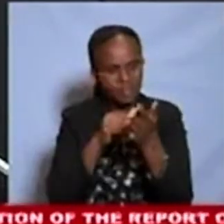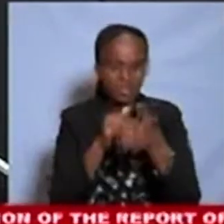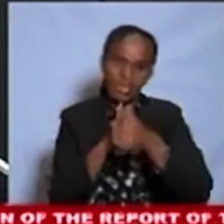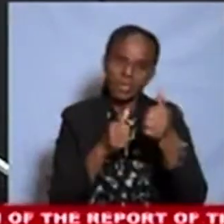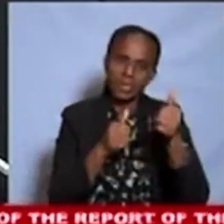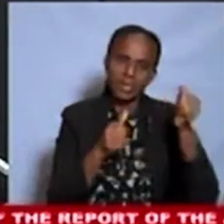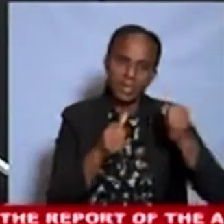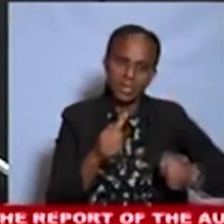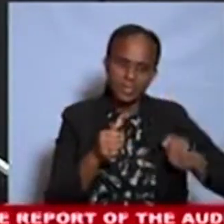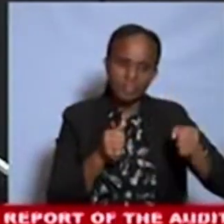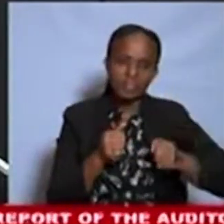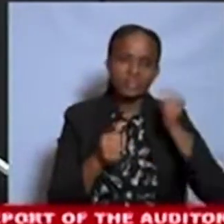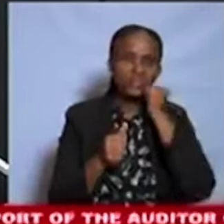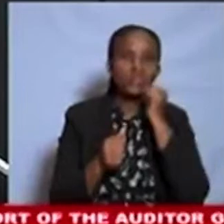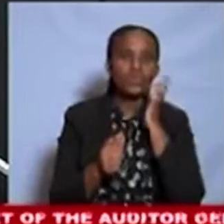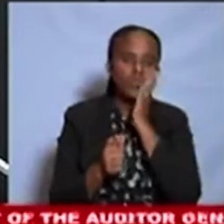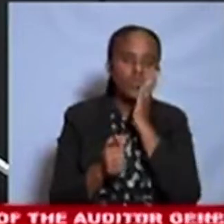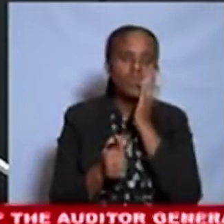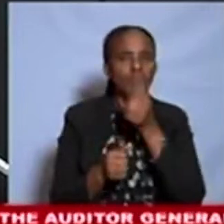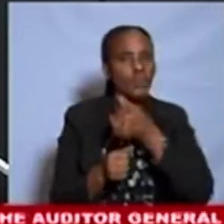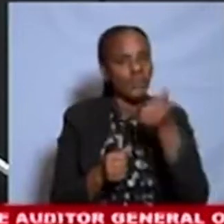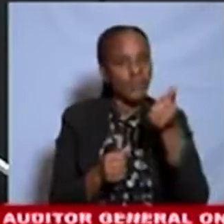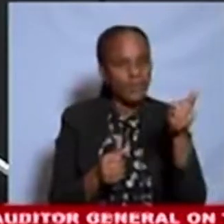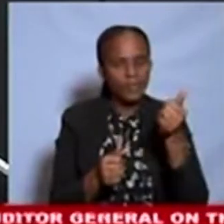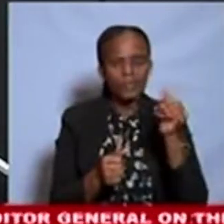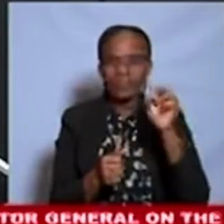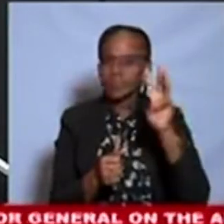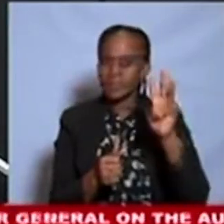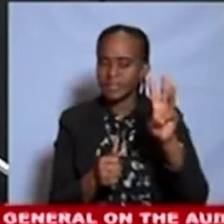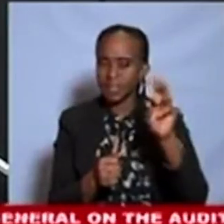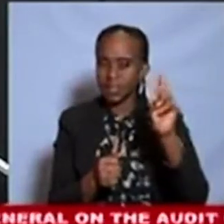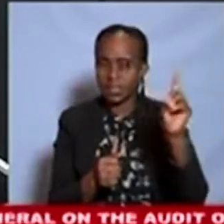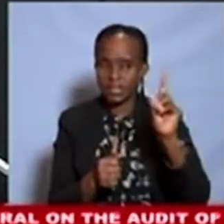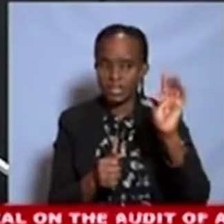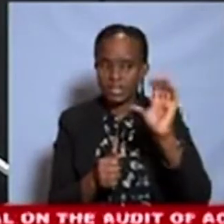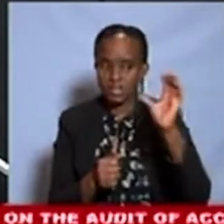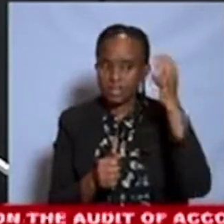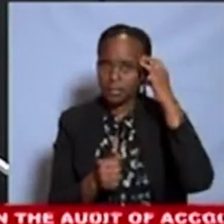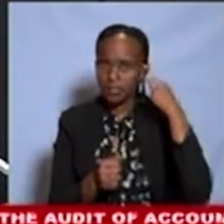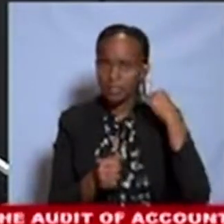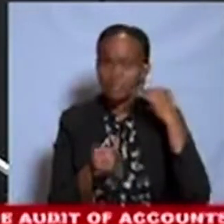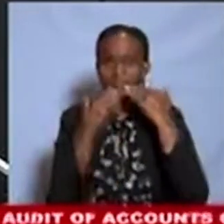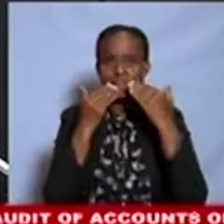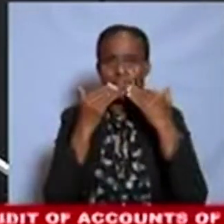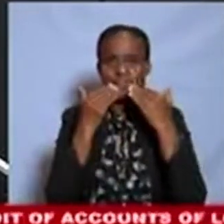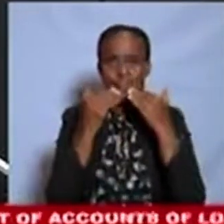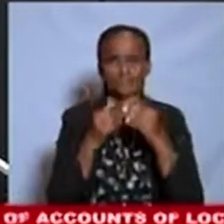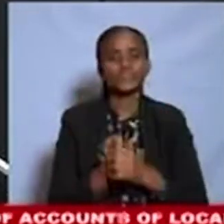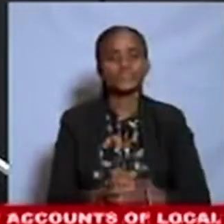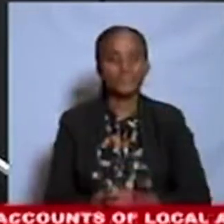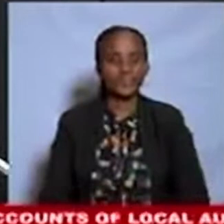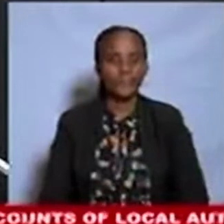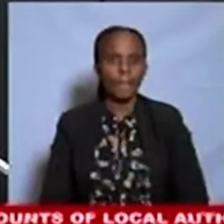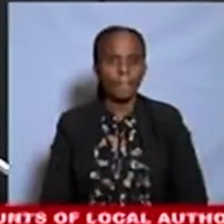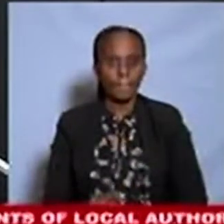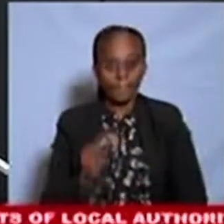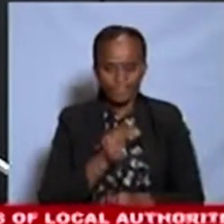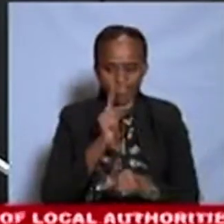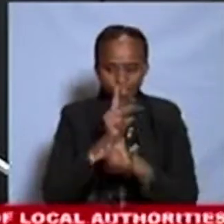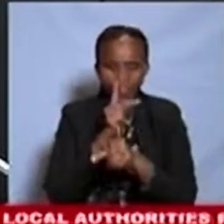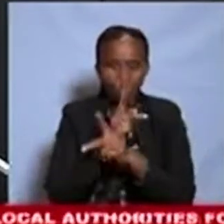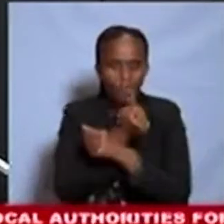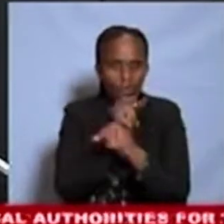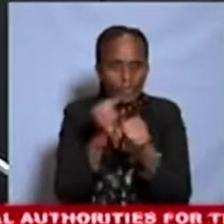are at the Chief's Palace, and others are at the district office. Yeah. Okay. The Civic Center and the Chief's Palace. So we secured the